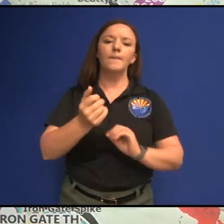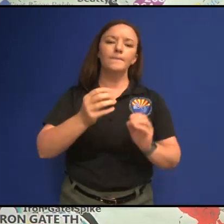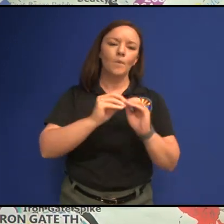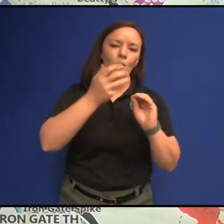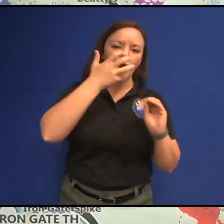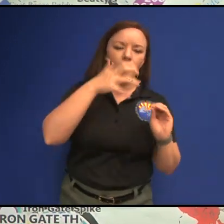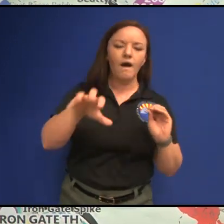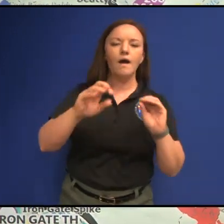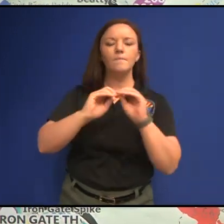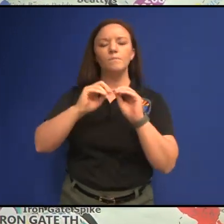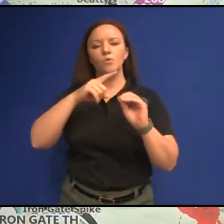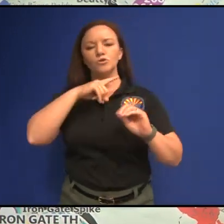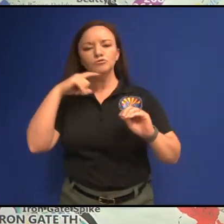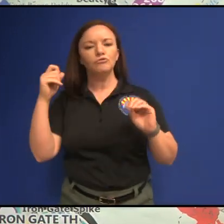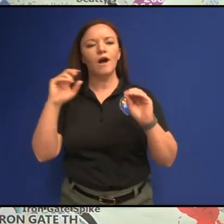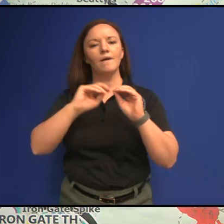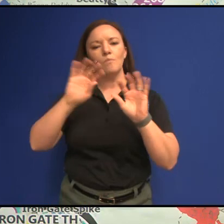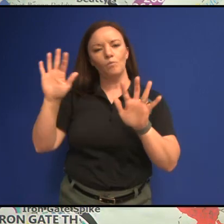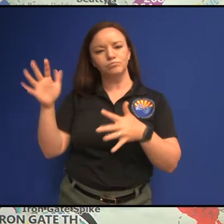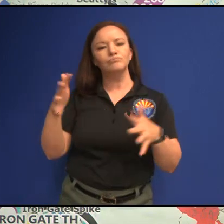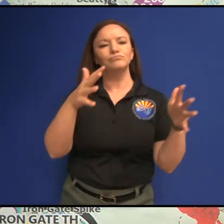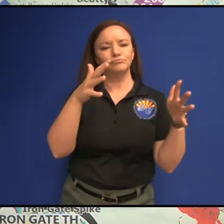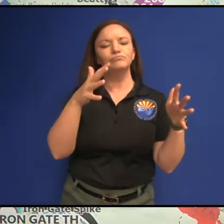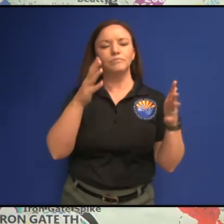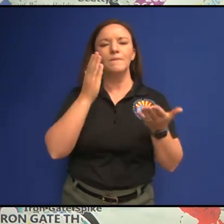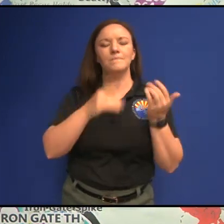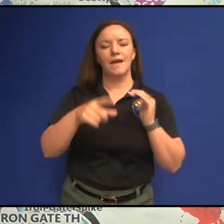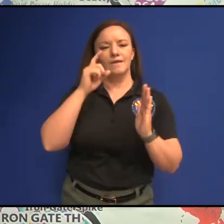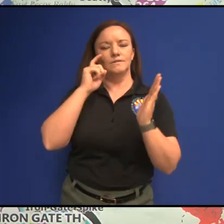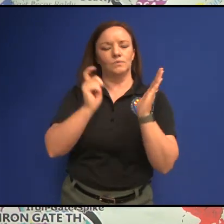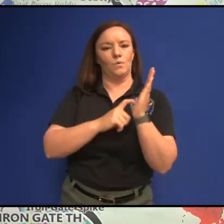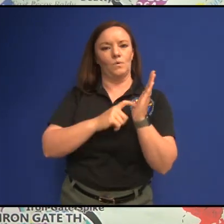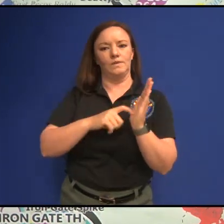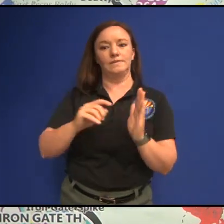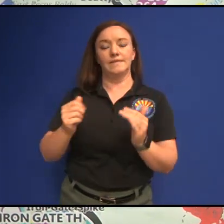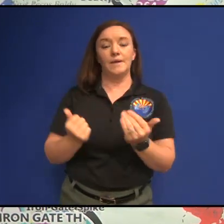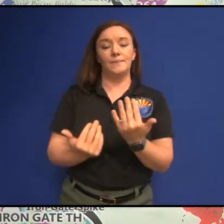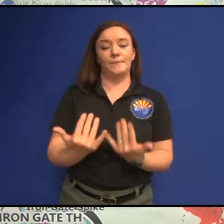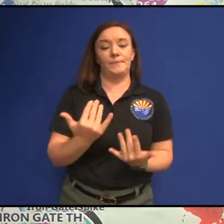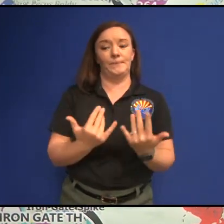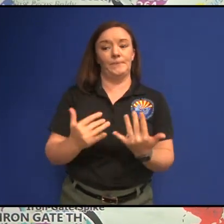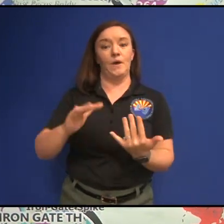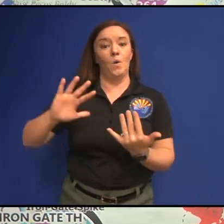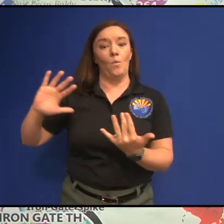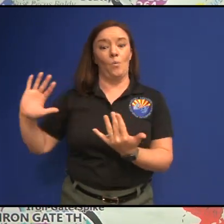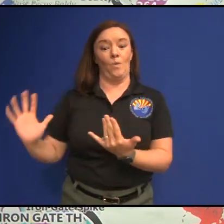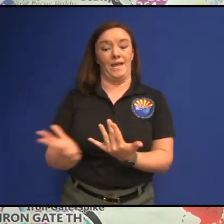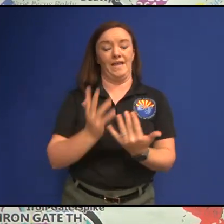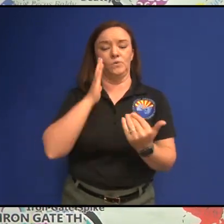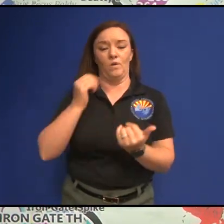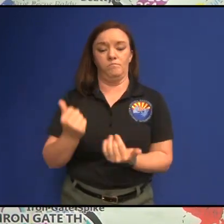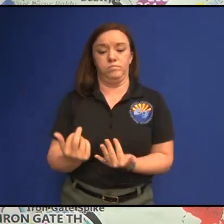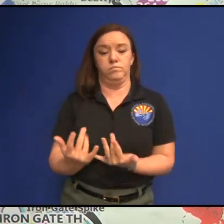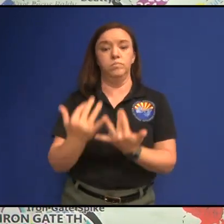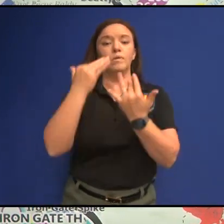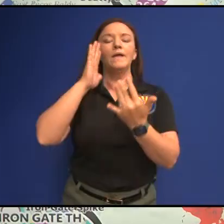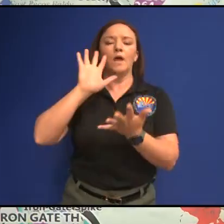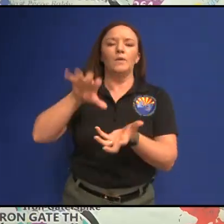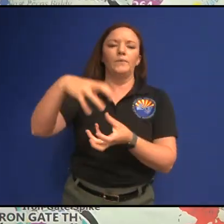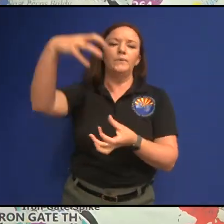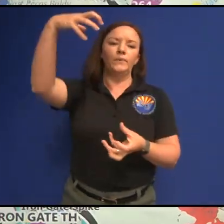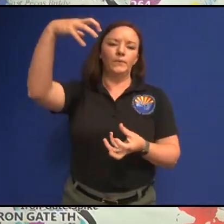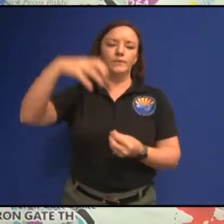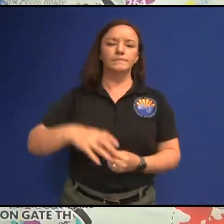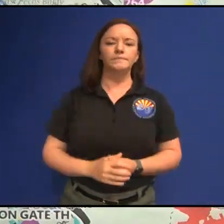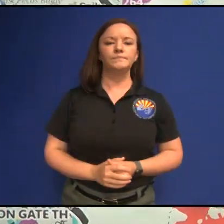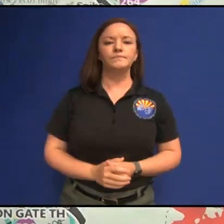wind, that you could see some of those smokes pop up that have just been kind of hiding out there. So moving around into our update